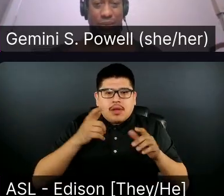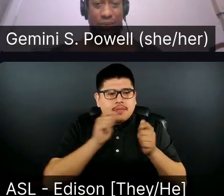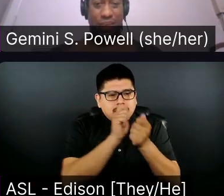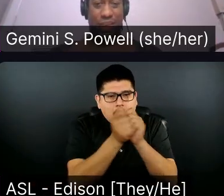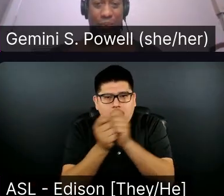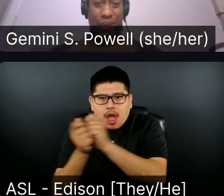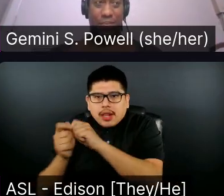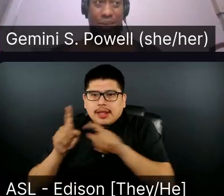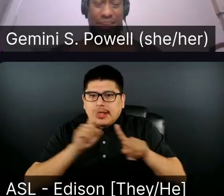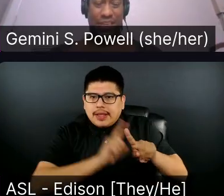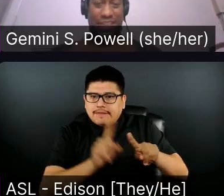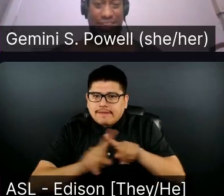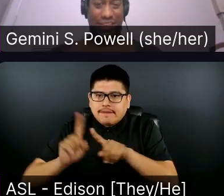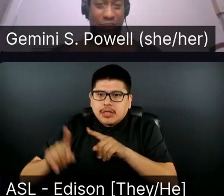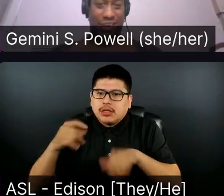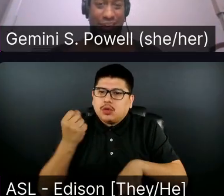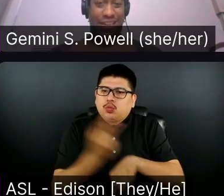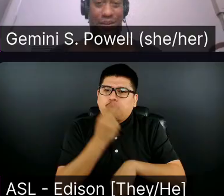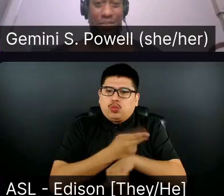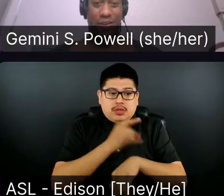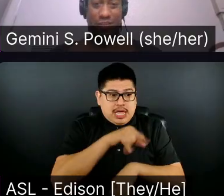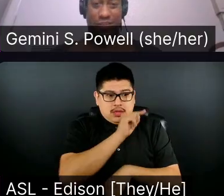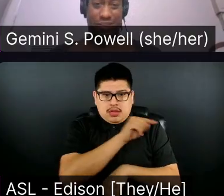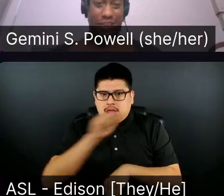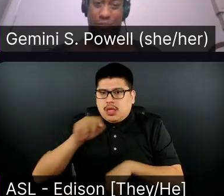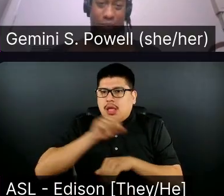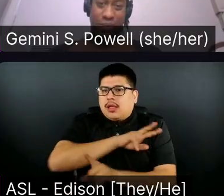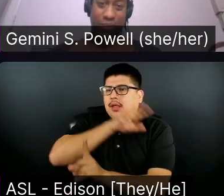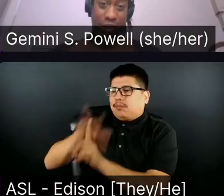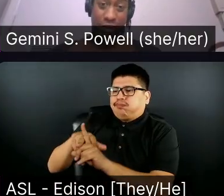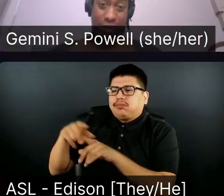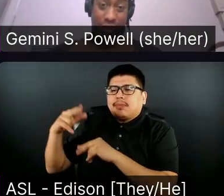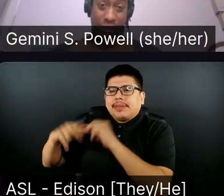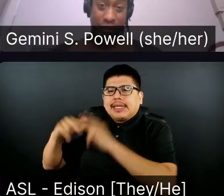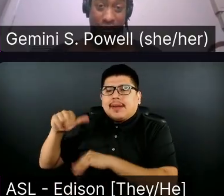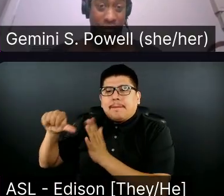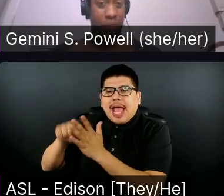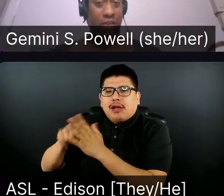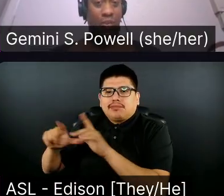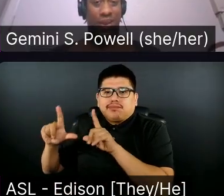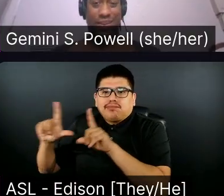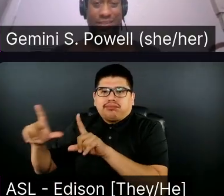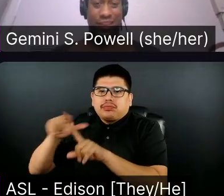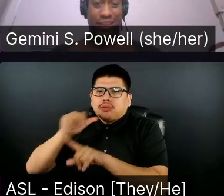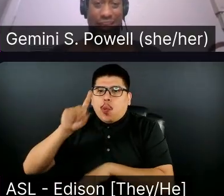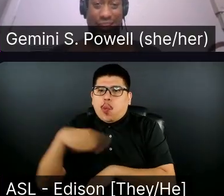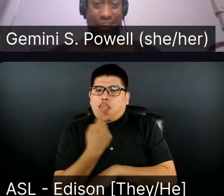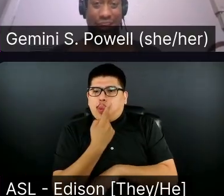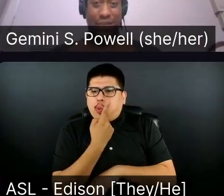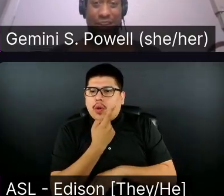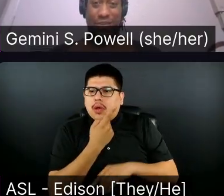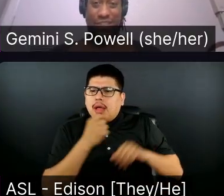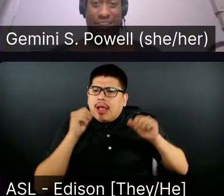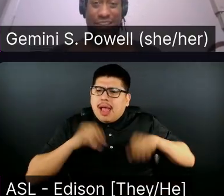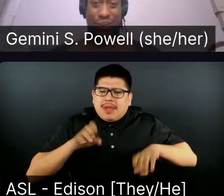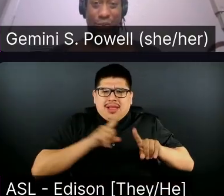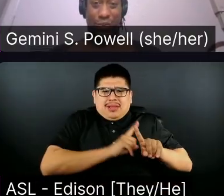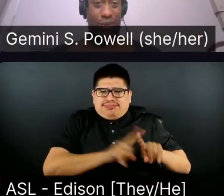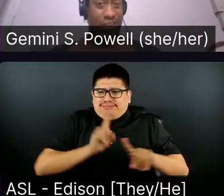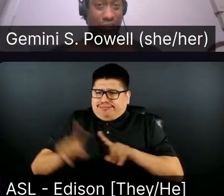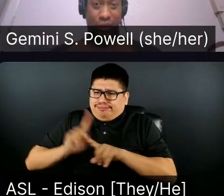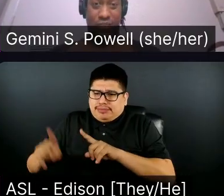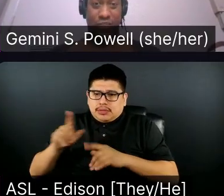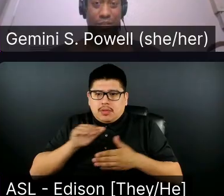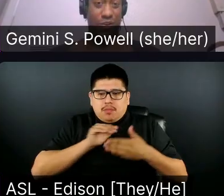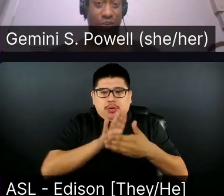to build a web page. The internet is not a monolith and can be built a million ways. I think anybody who's in here